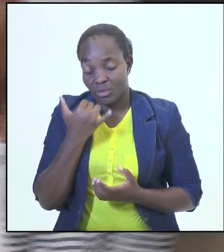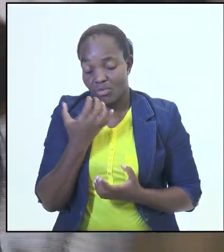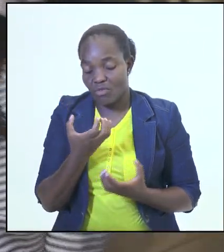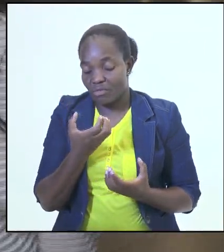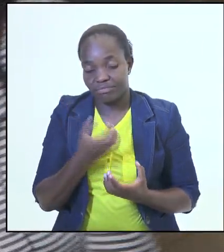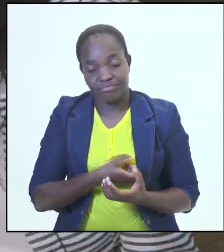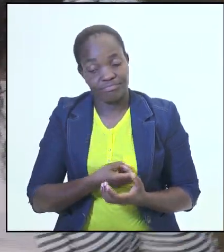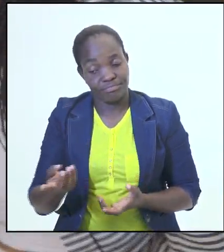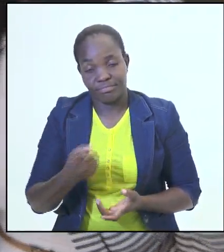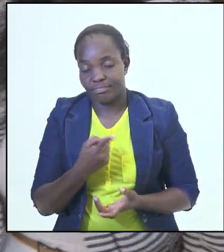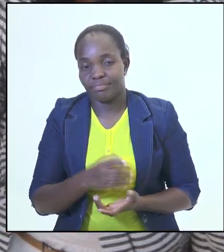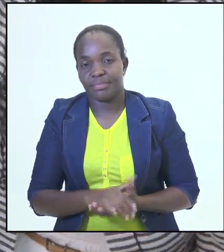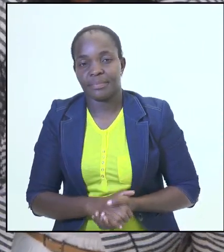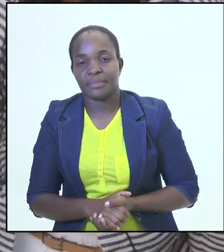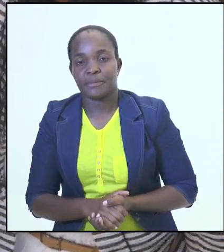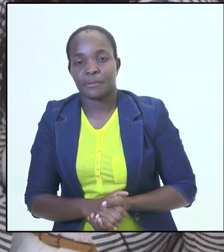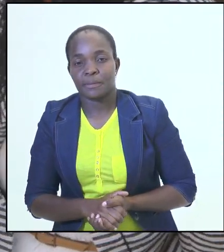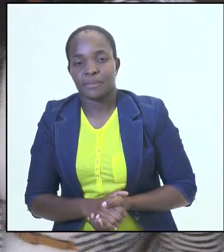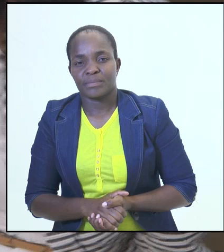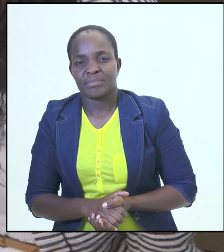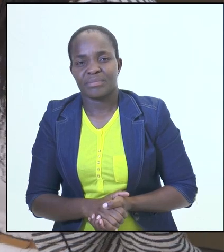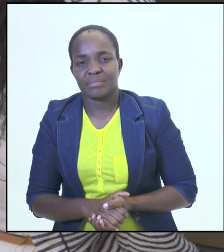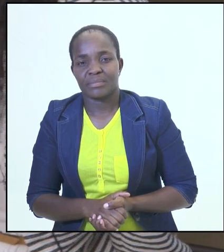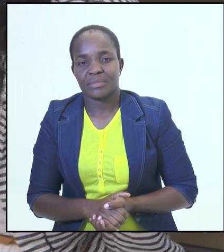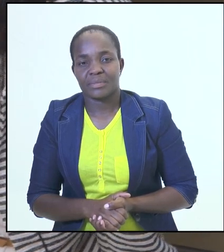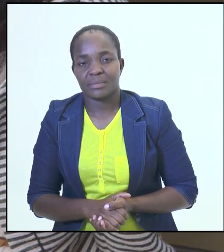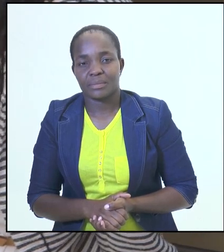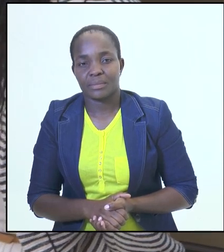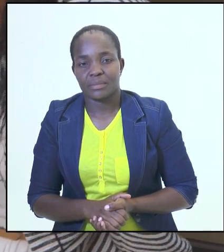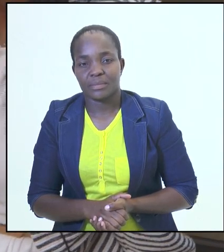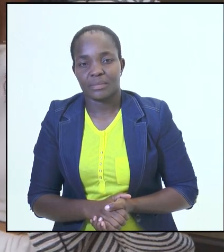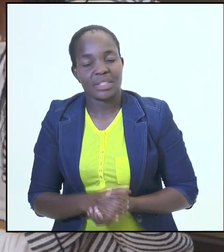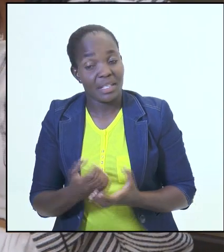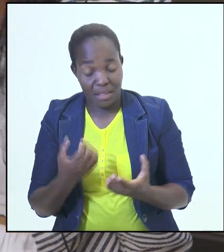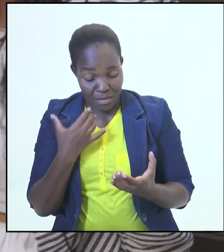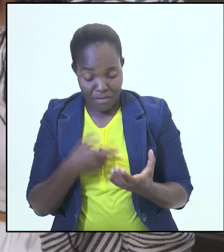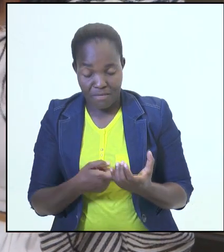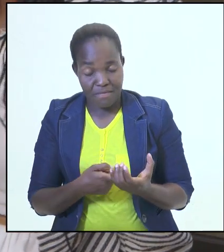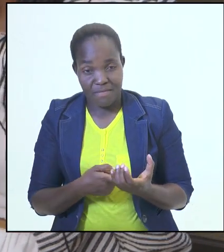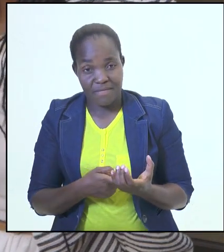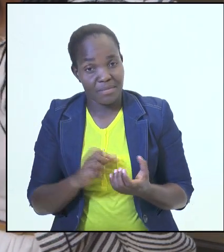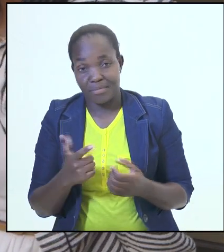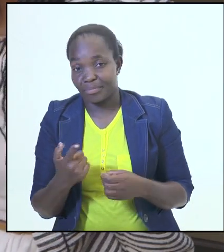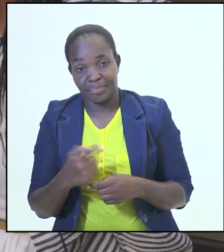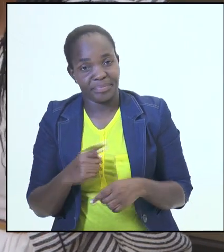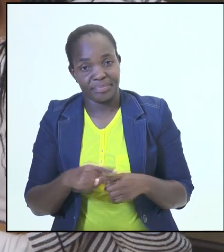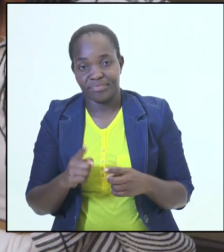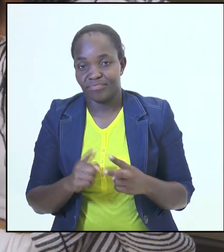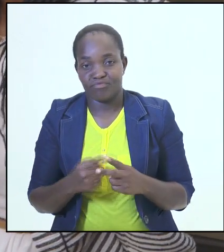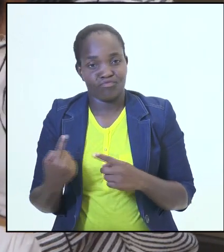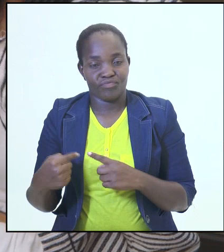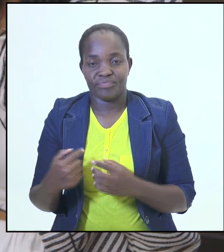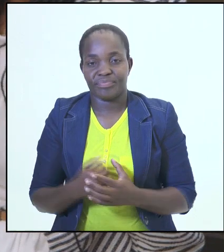house. The problem is, it will replace just the next day. This instant society. Poor